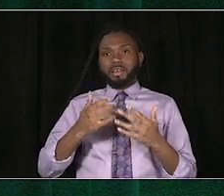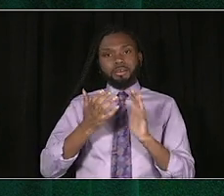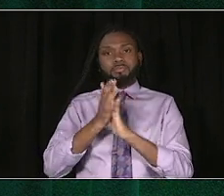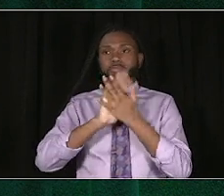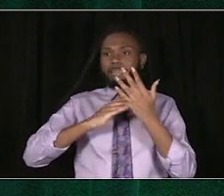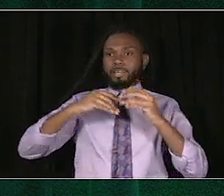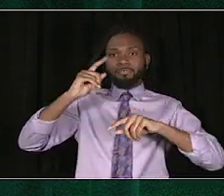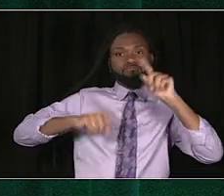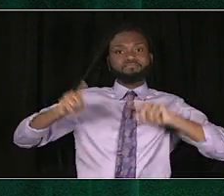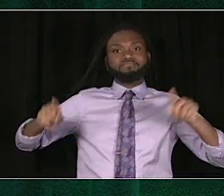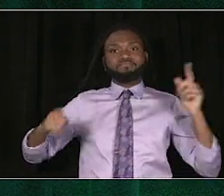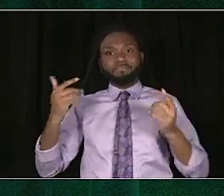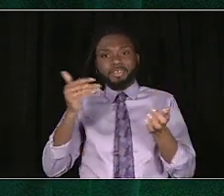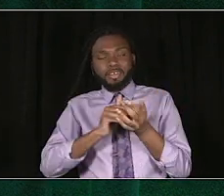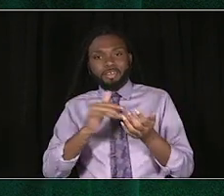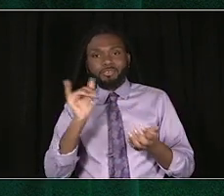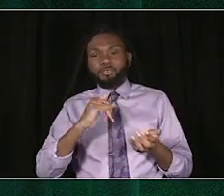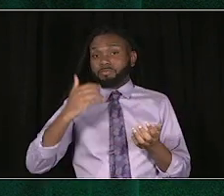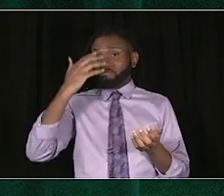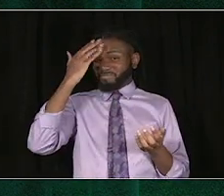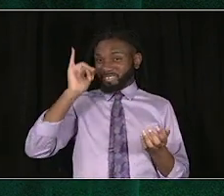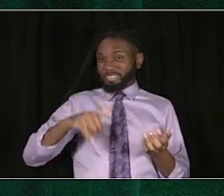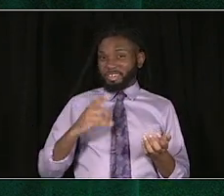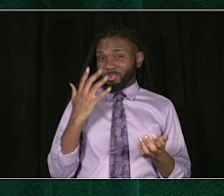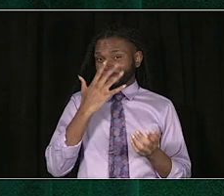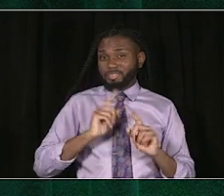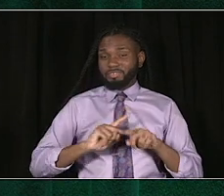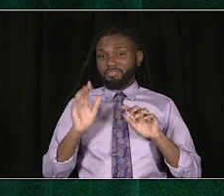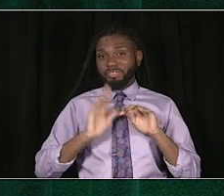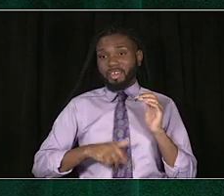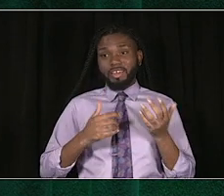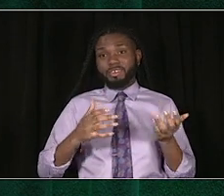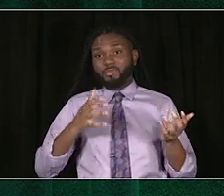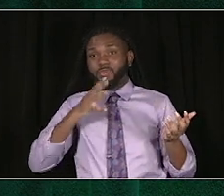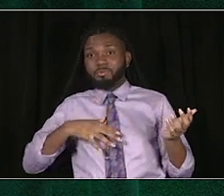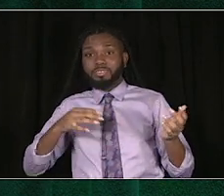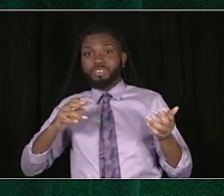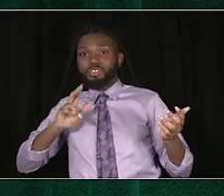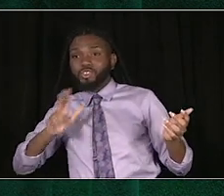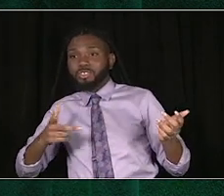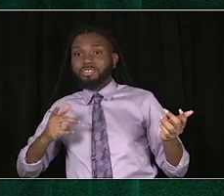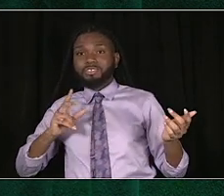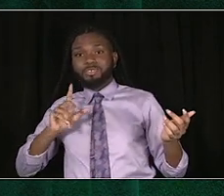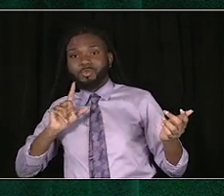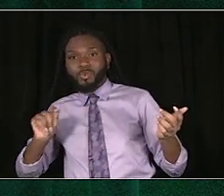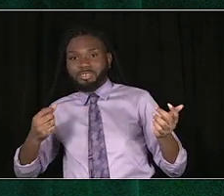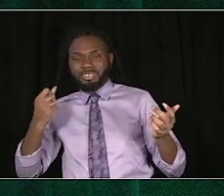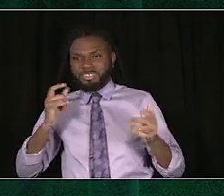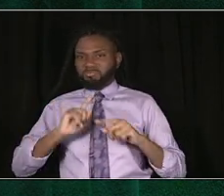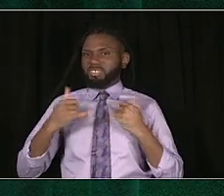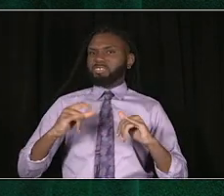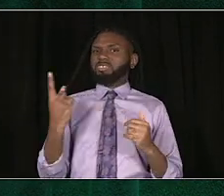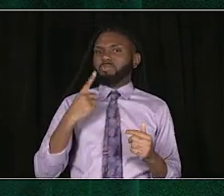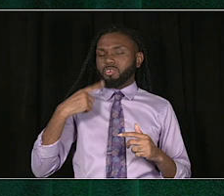as well, right? Because it looks very different than, you know, a woman in their 30s or 20s, but there is still something to celebrate